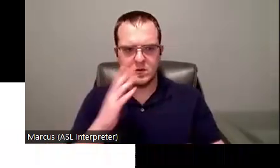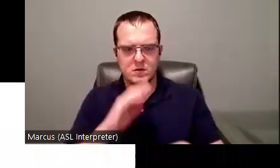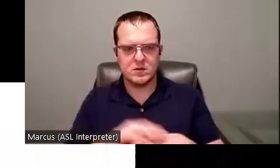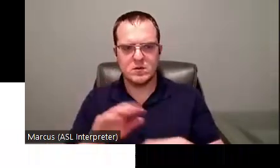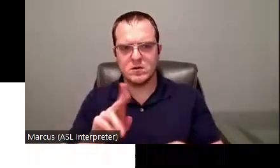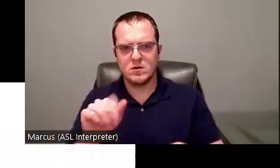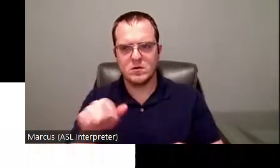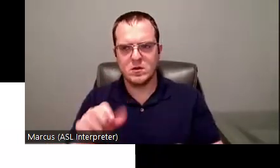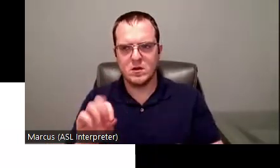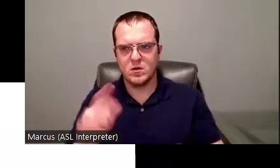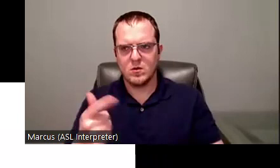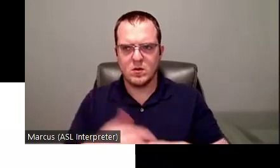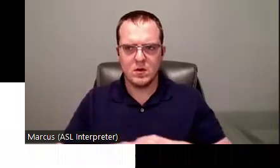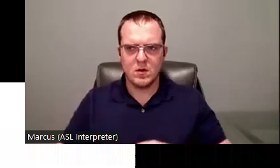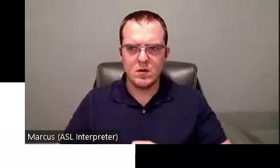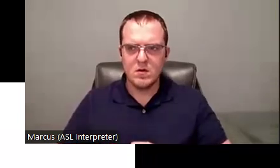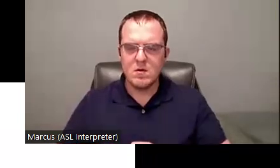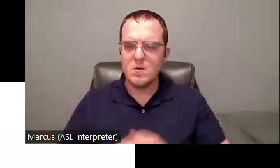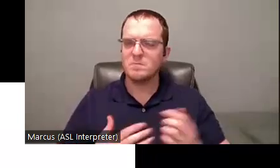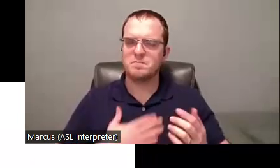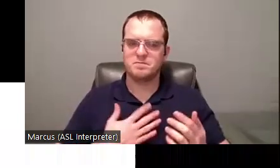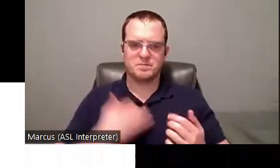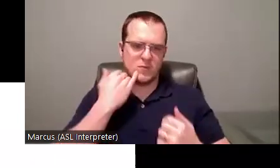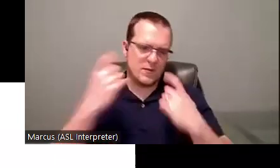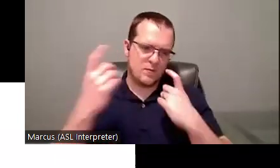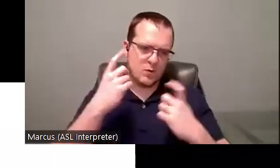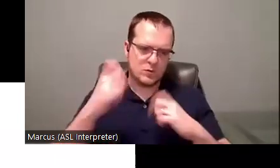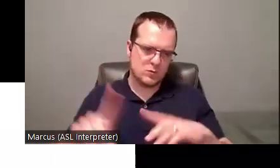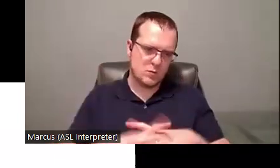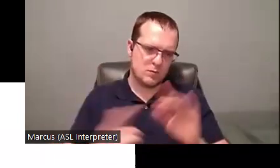ura.org. I'm happy to answer any questions.